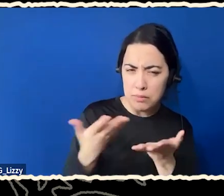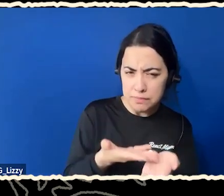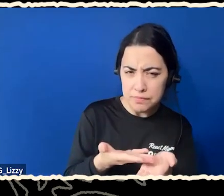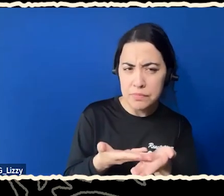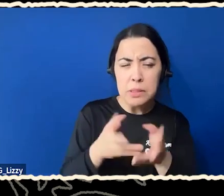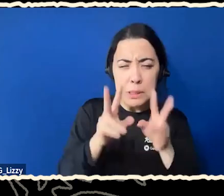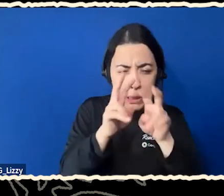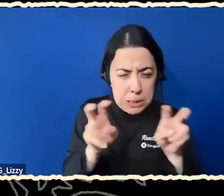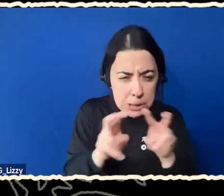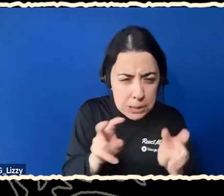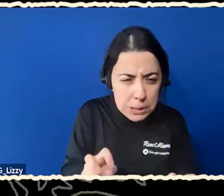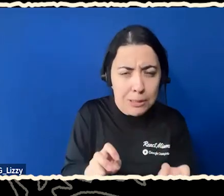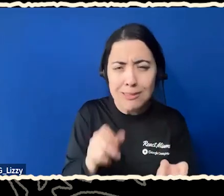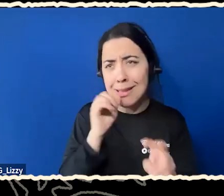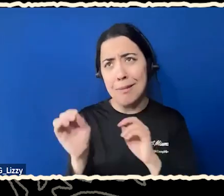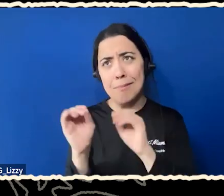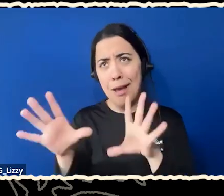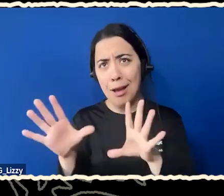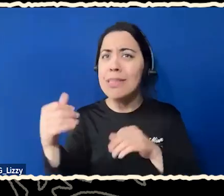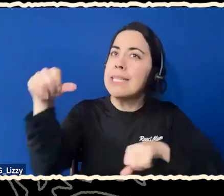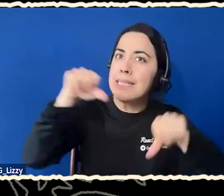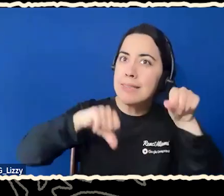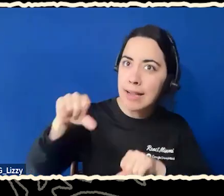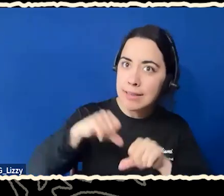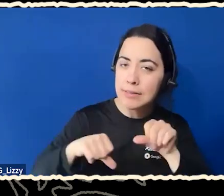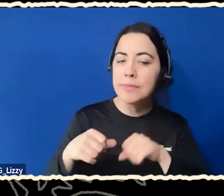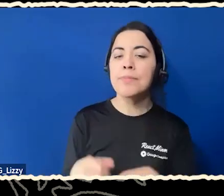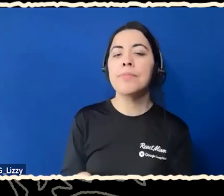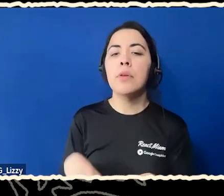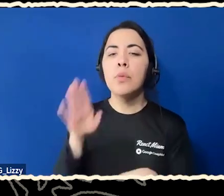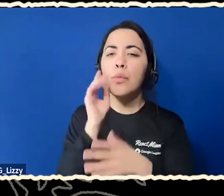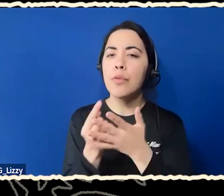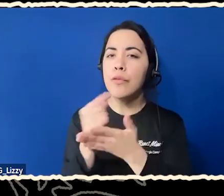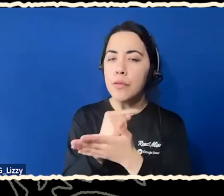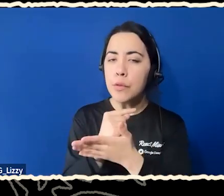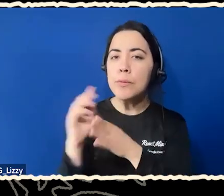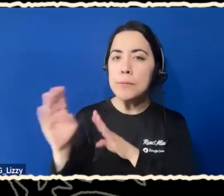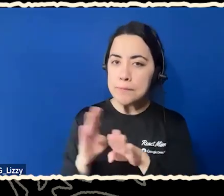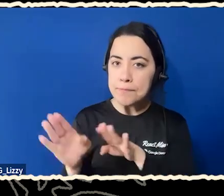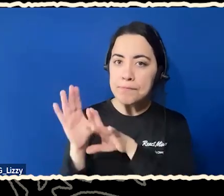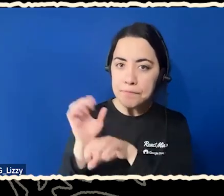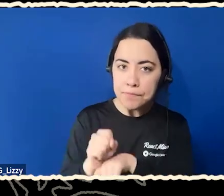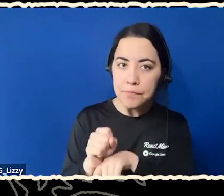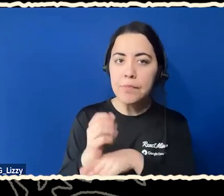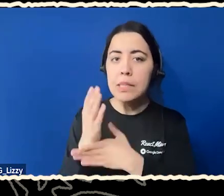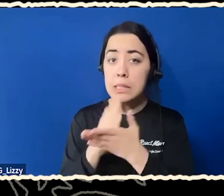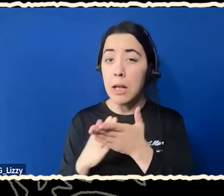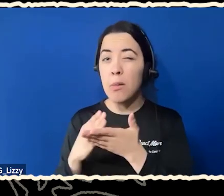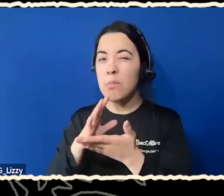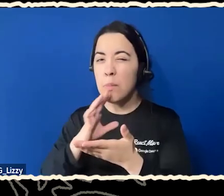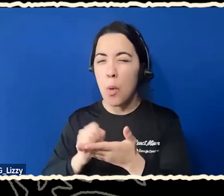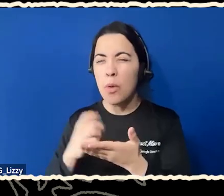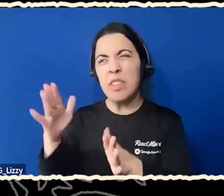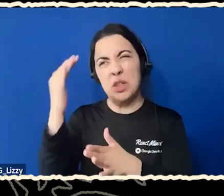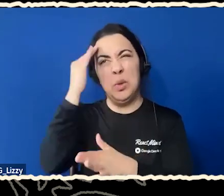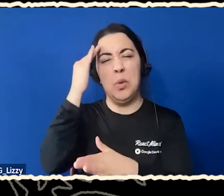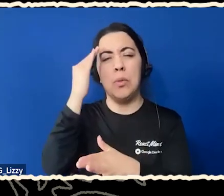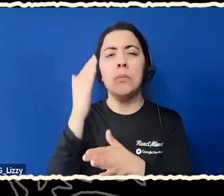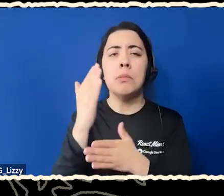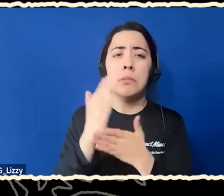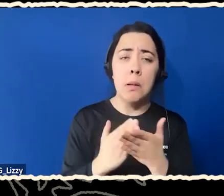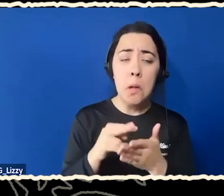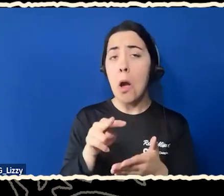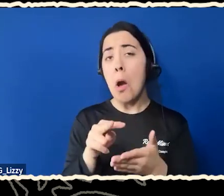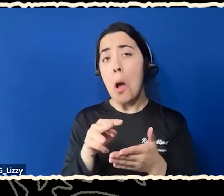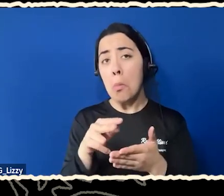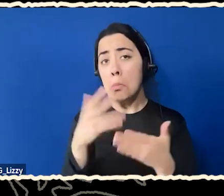going to review some of the fundamentals of React behavior. Some of this is probably going to be old news. A couple bits of it might be new to you folks. We're going to look at some